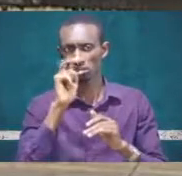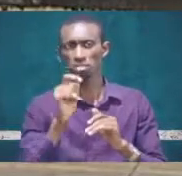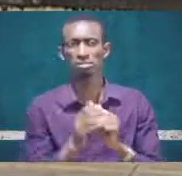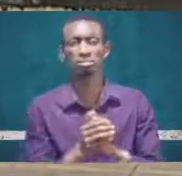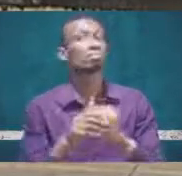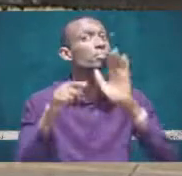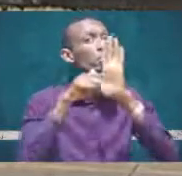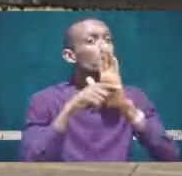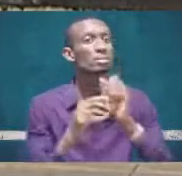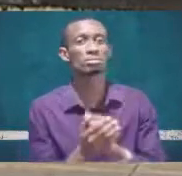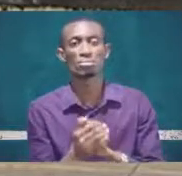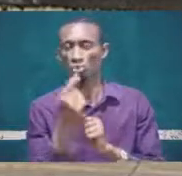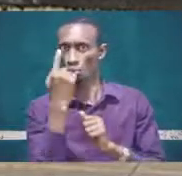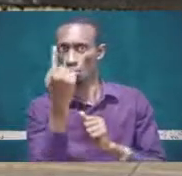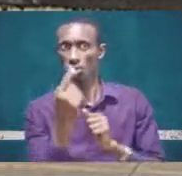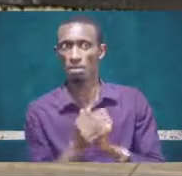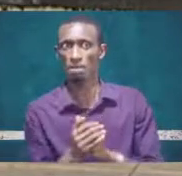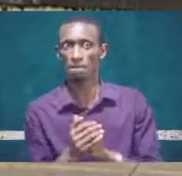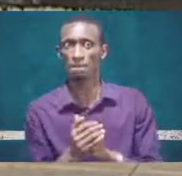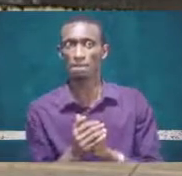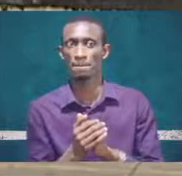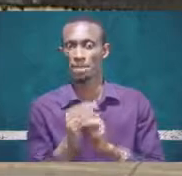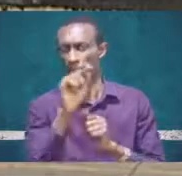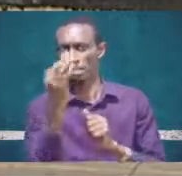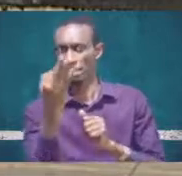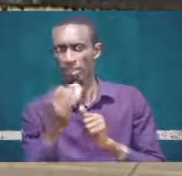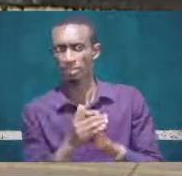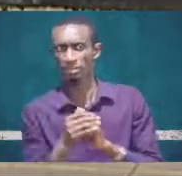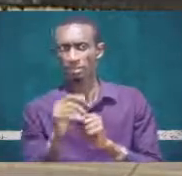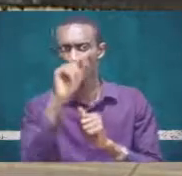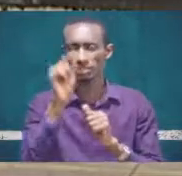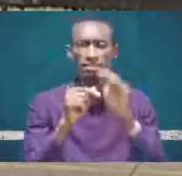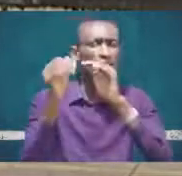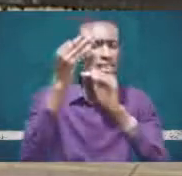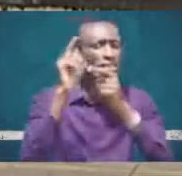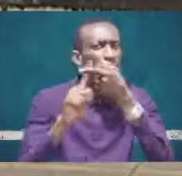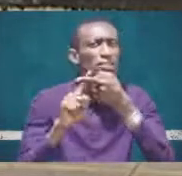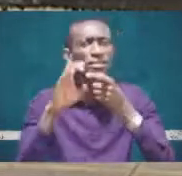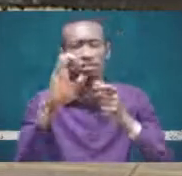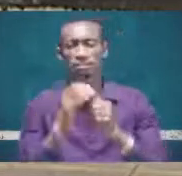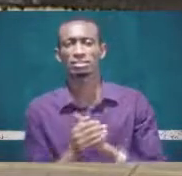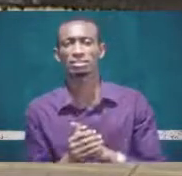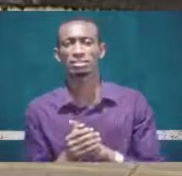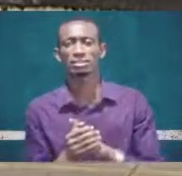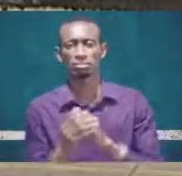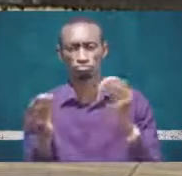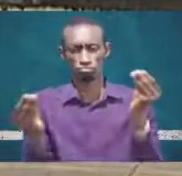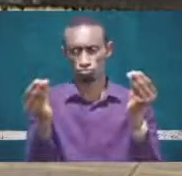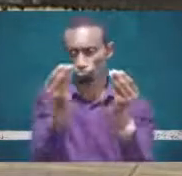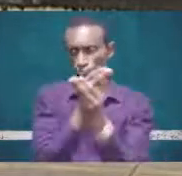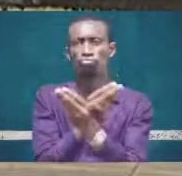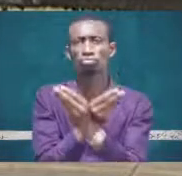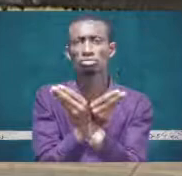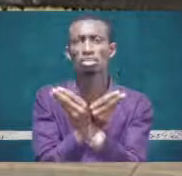1/3 z power 3 plus c, replacing z by its value. The answer will